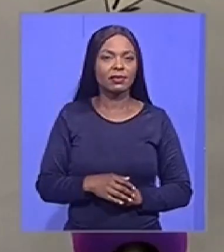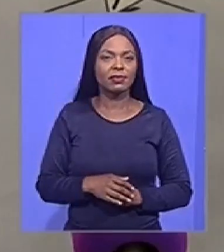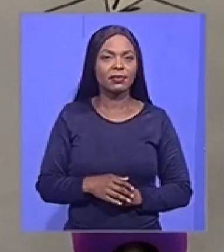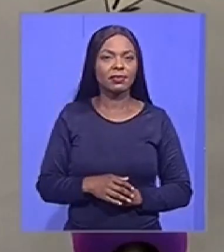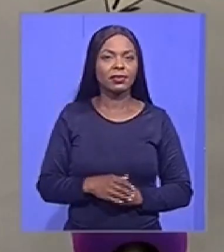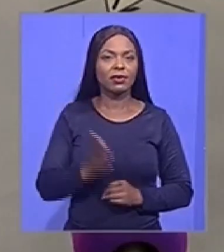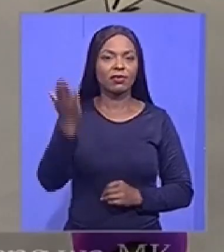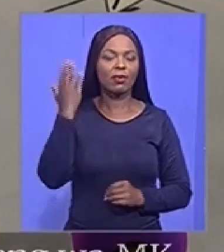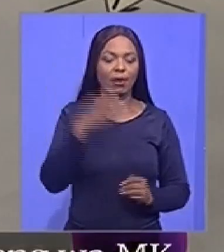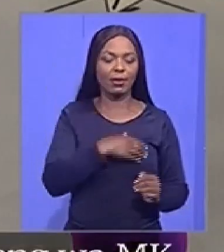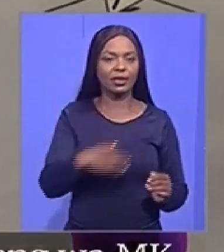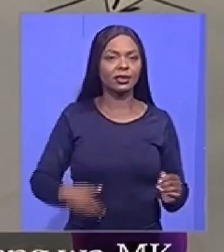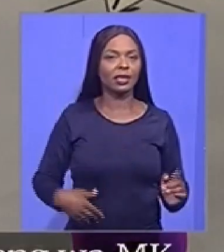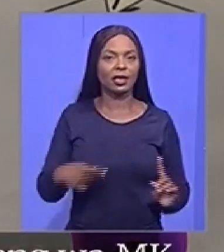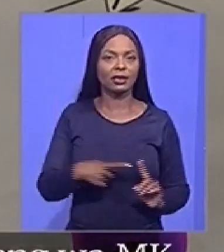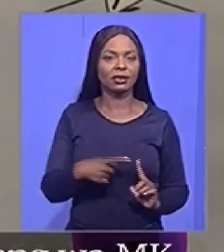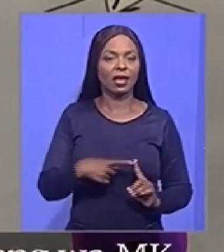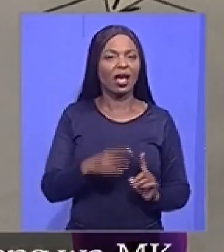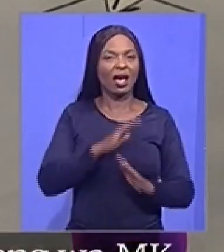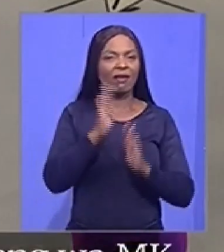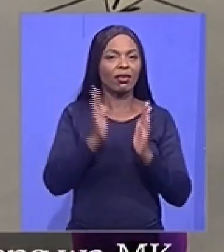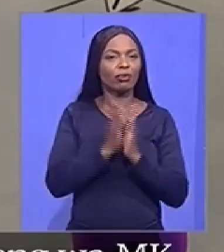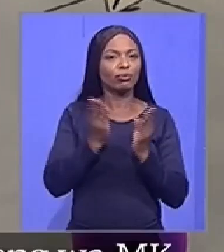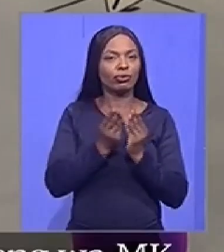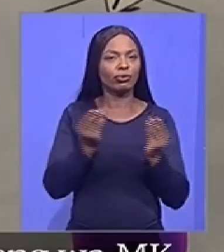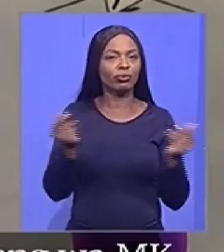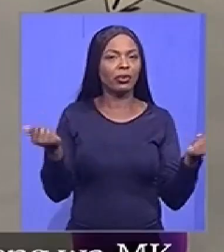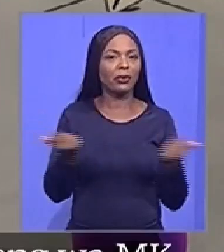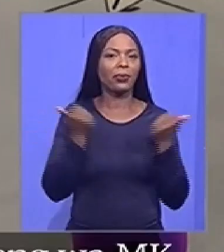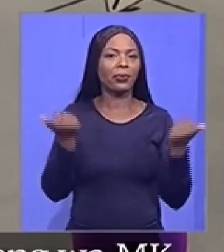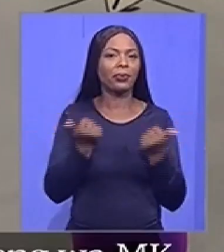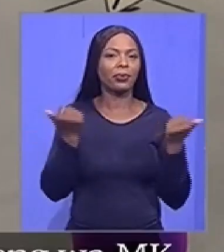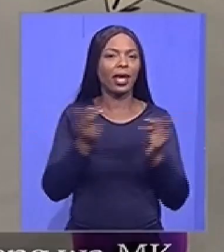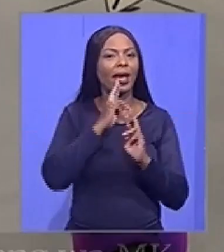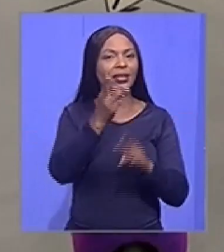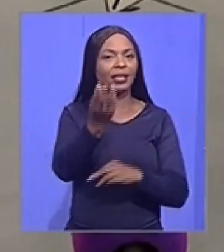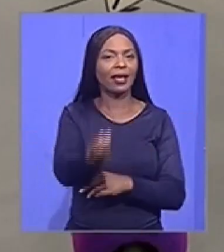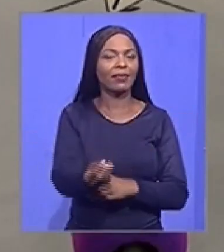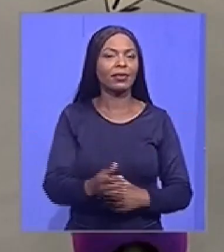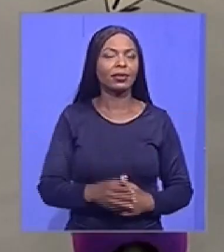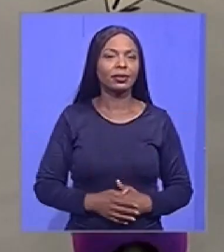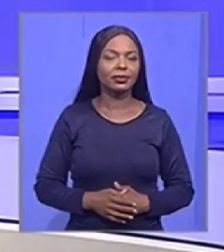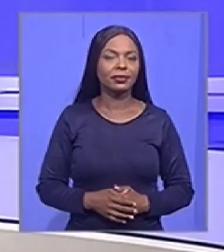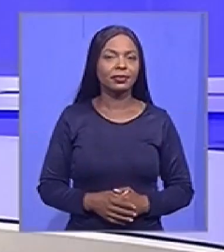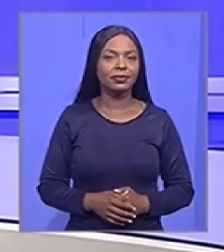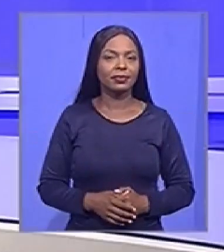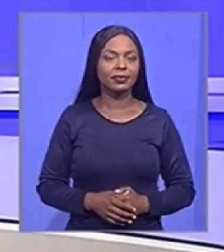the former president we've dealt with, and you have that answer.